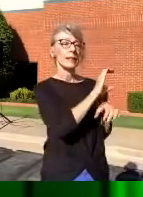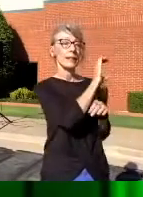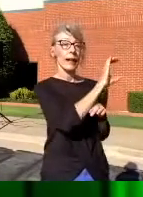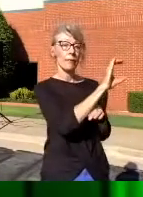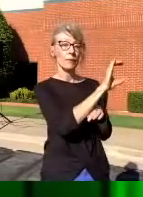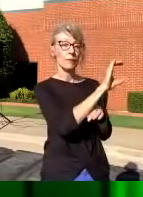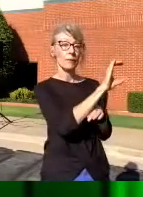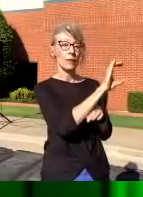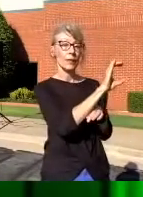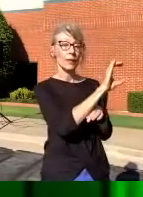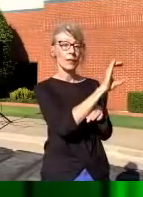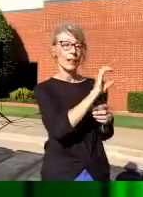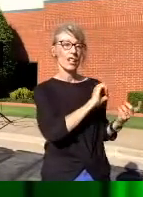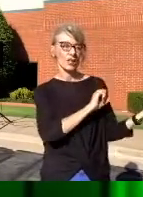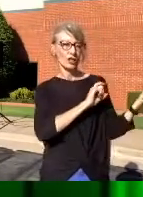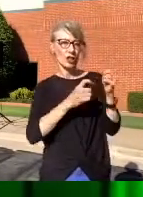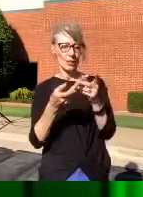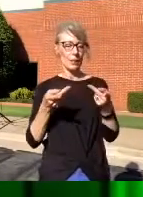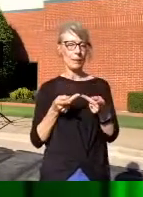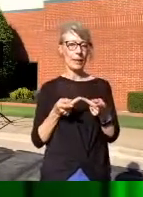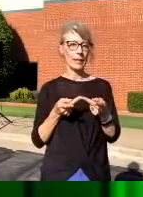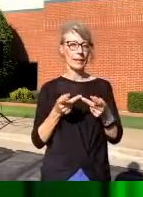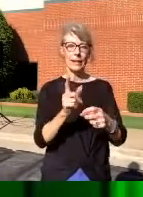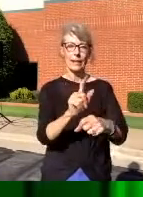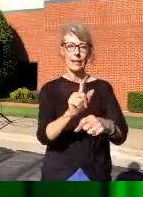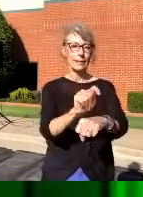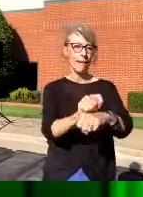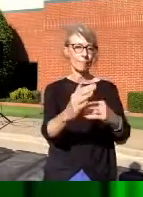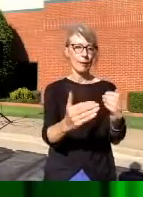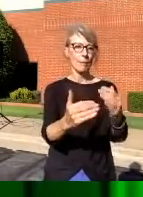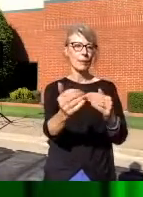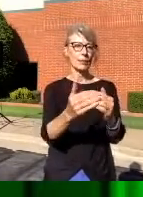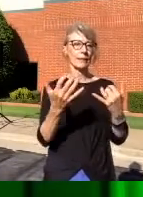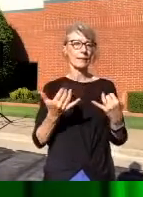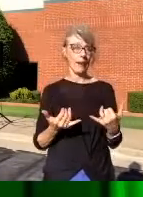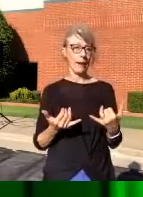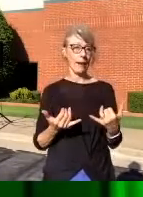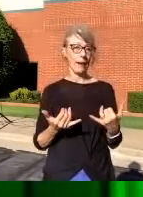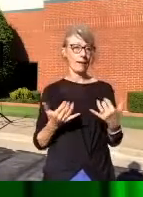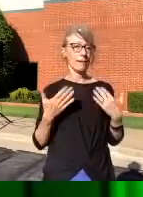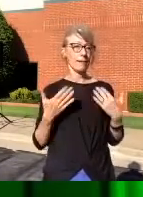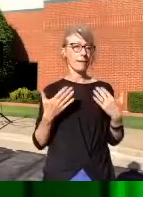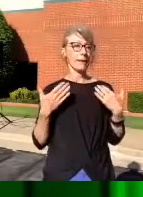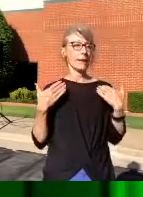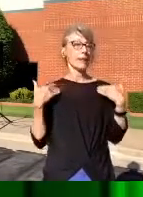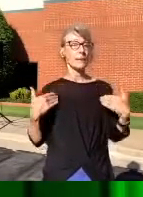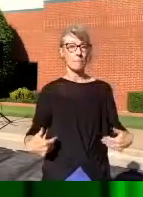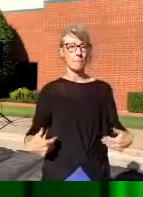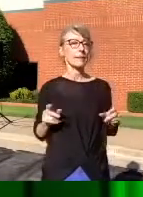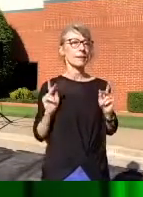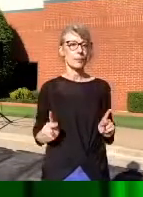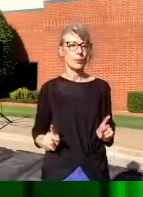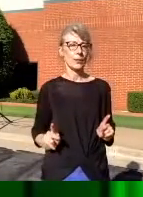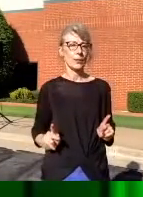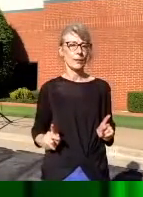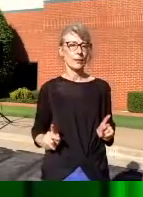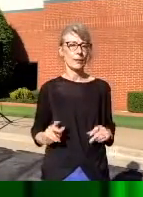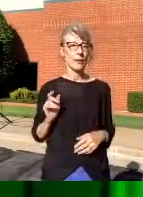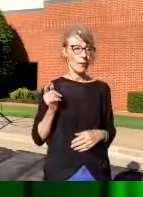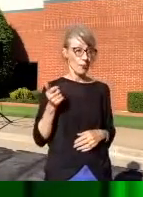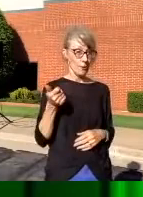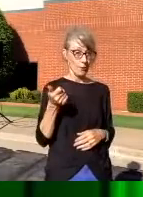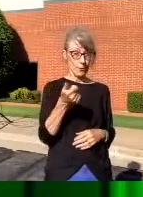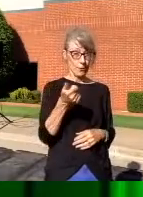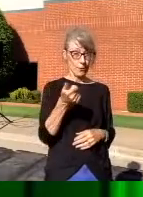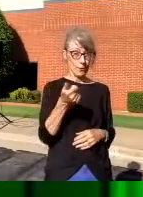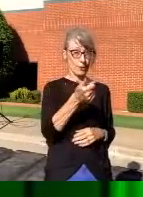building. It's a body. It's a person. You're the temple.